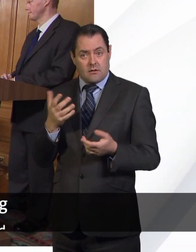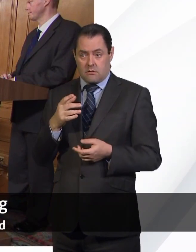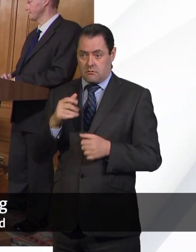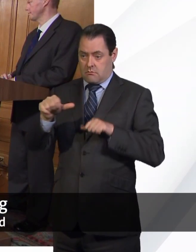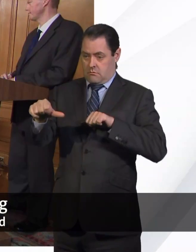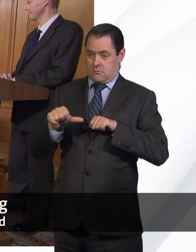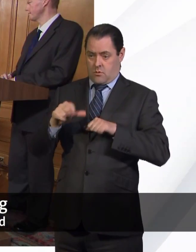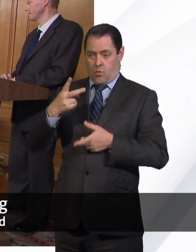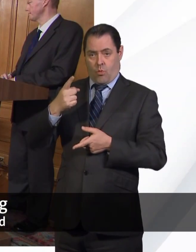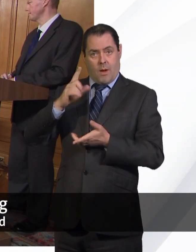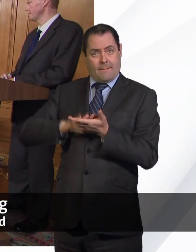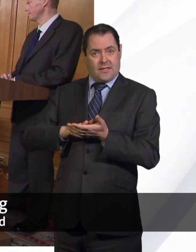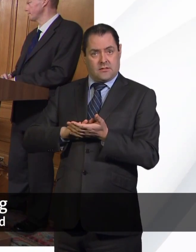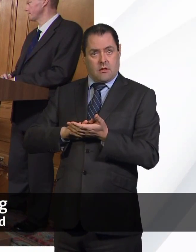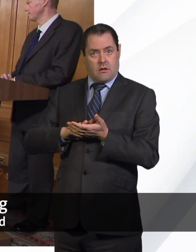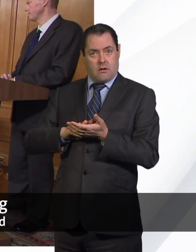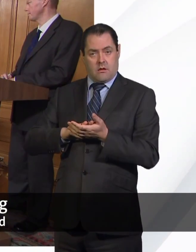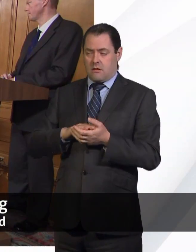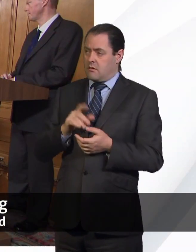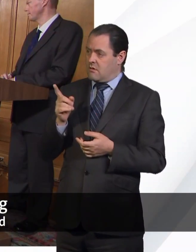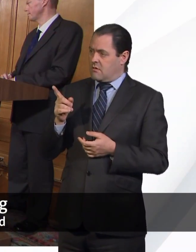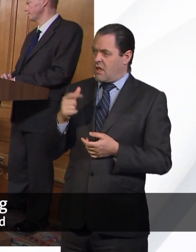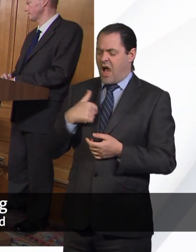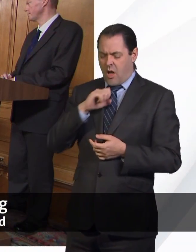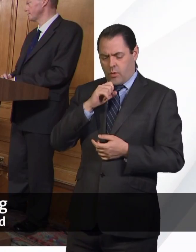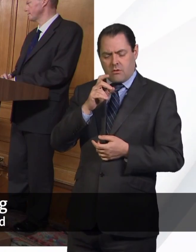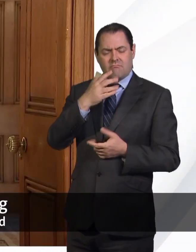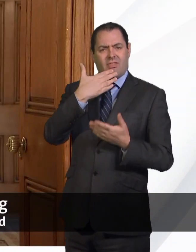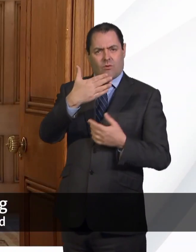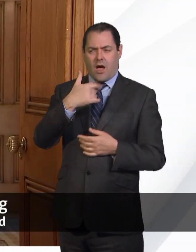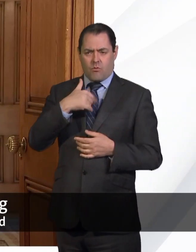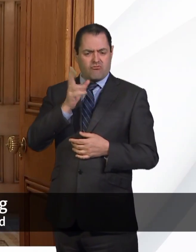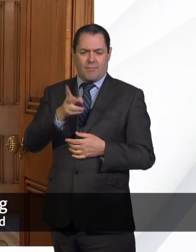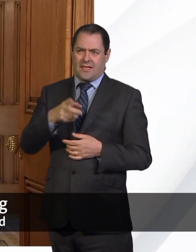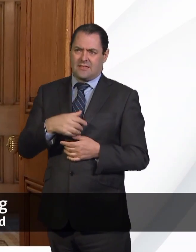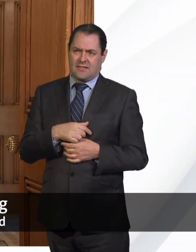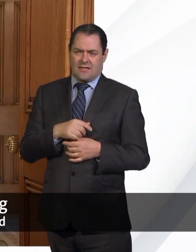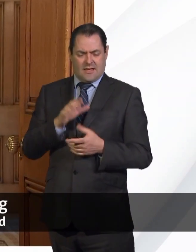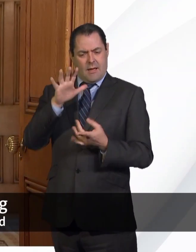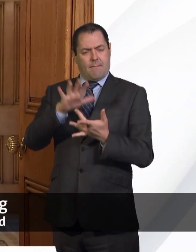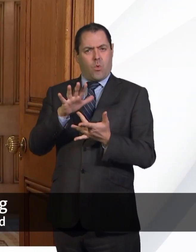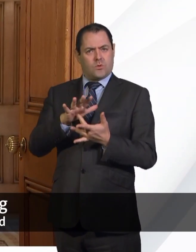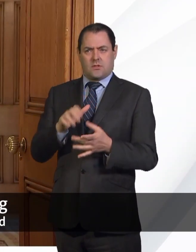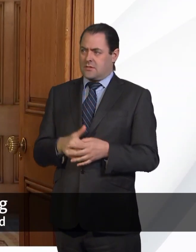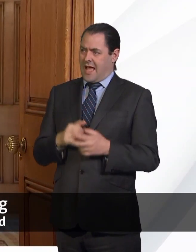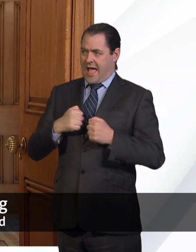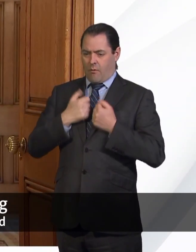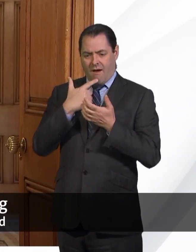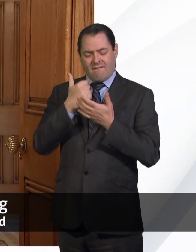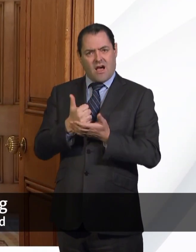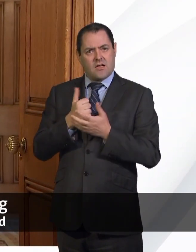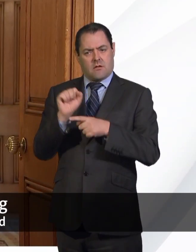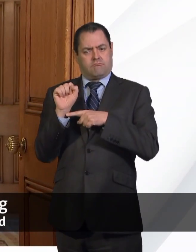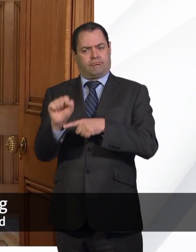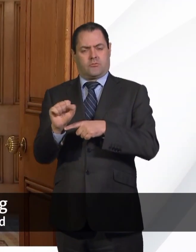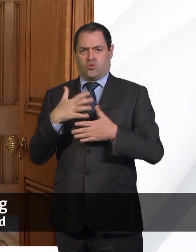metre? Robert, thanks a lot. And look, I'm just going to repeat the point I've made just now. It is very important that our advisors are protected